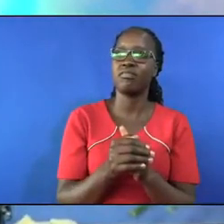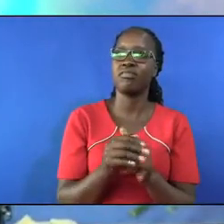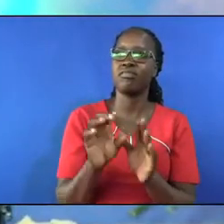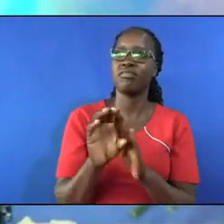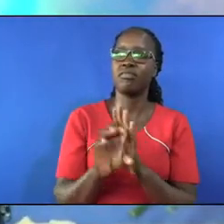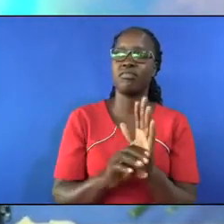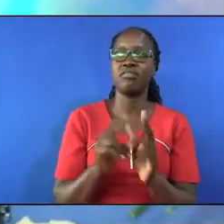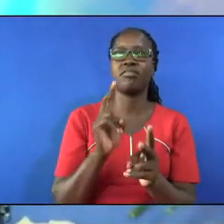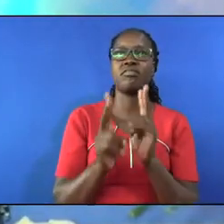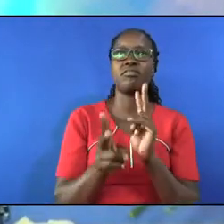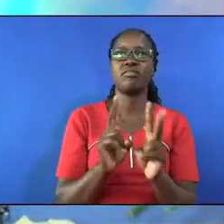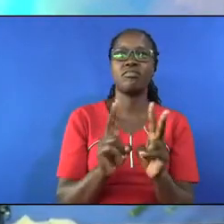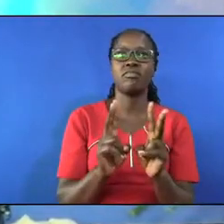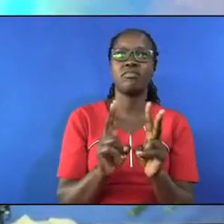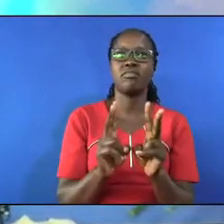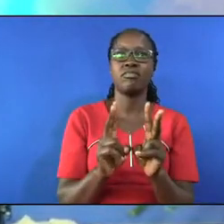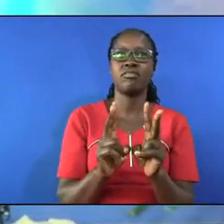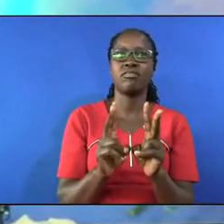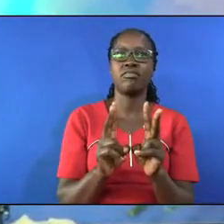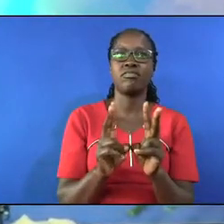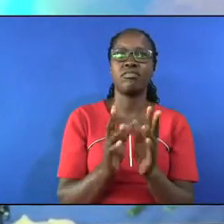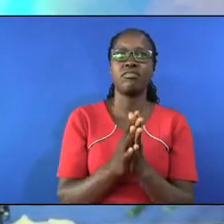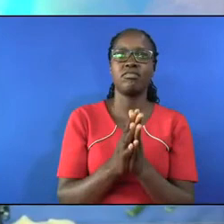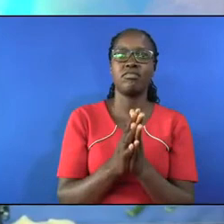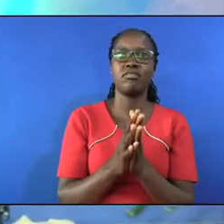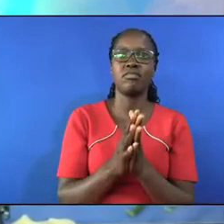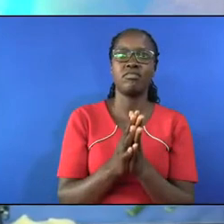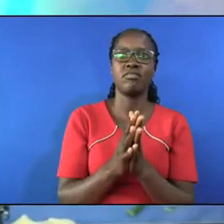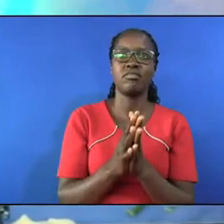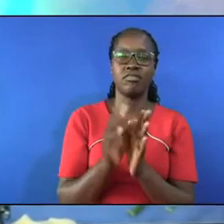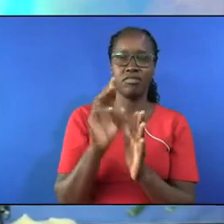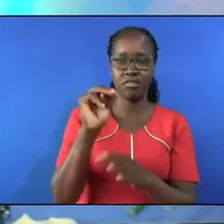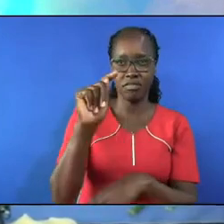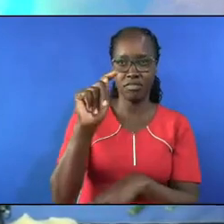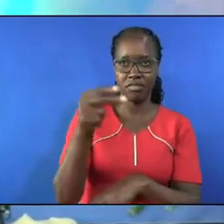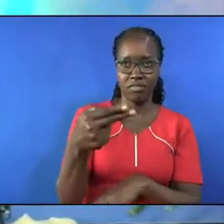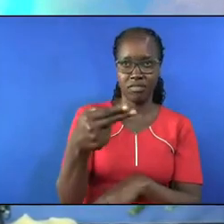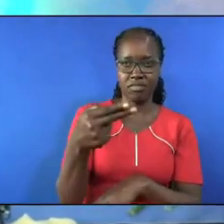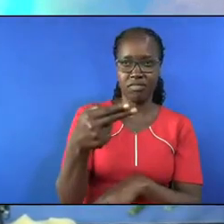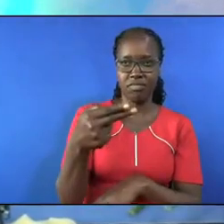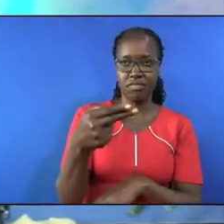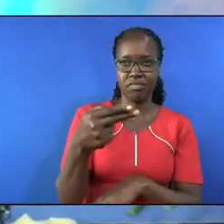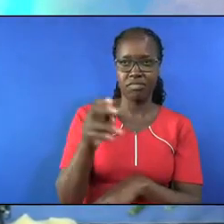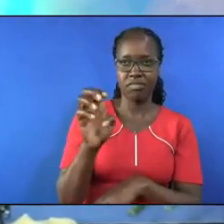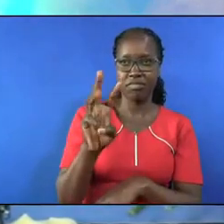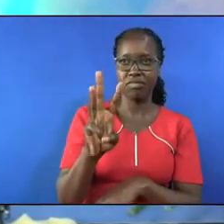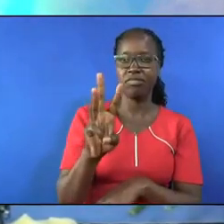chapter 22. Sorry. Matthew chapter 22.